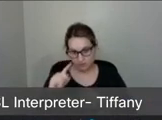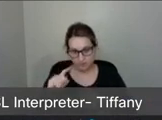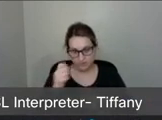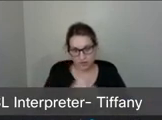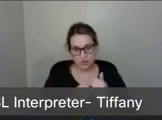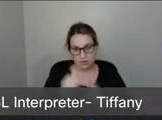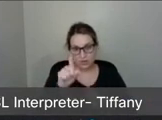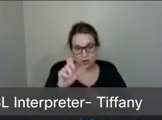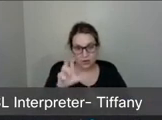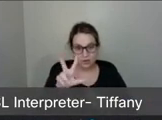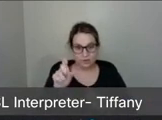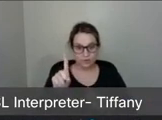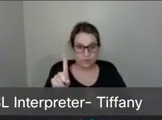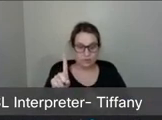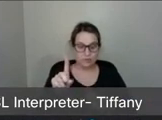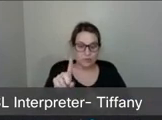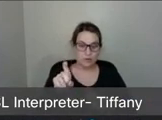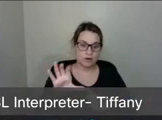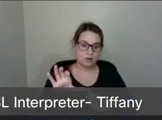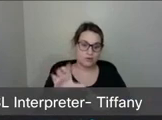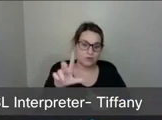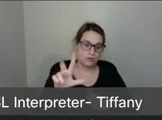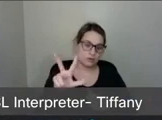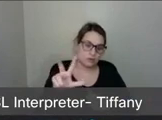the 131 years that we have been